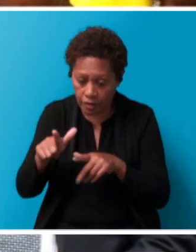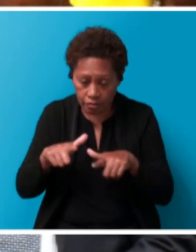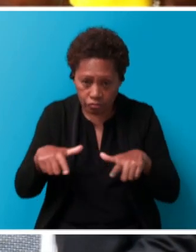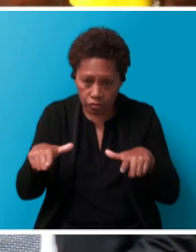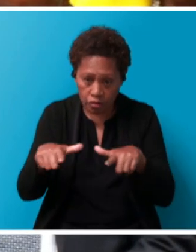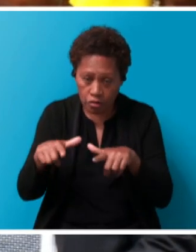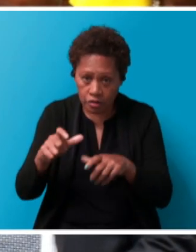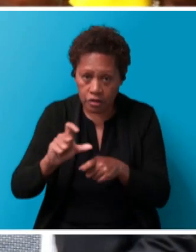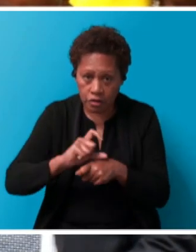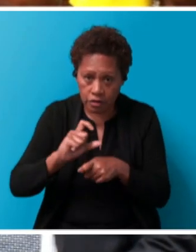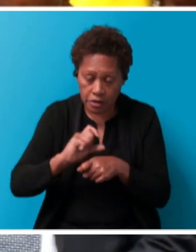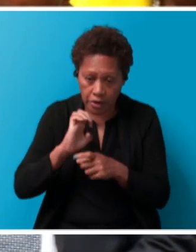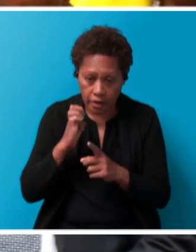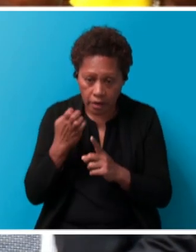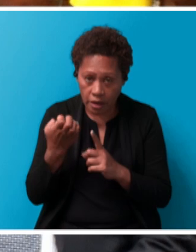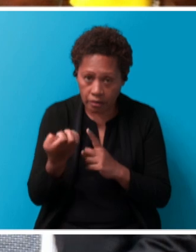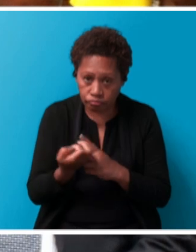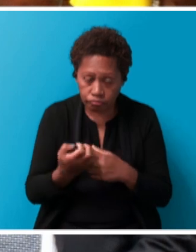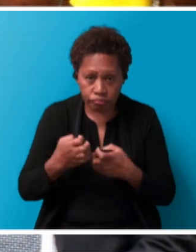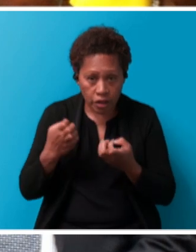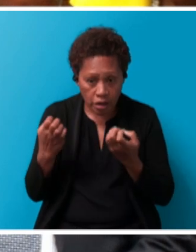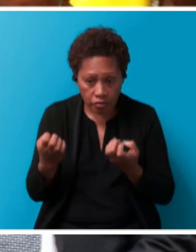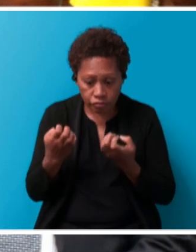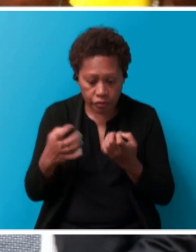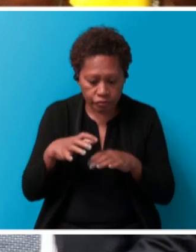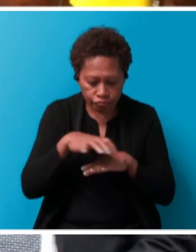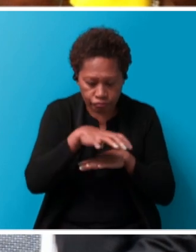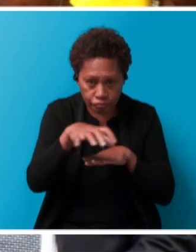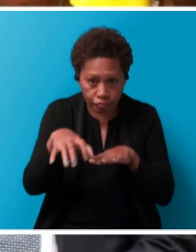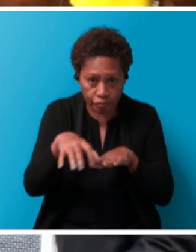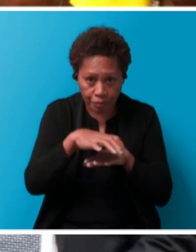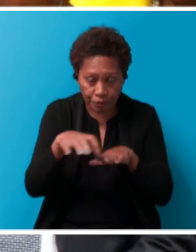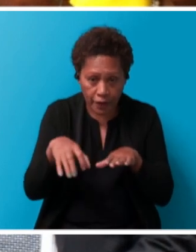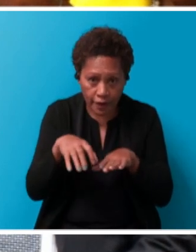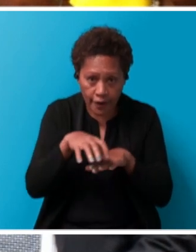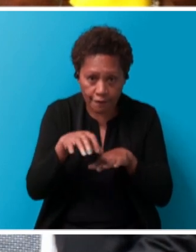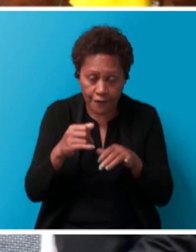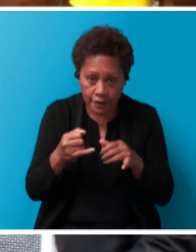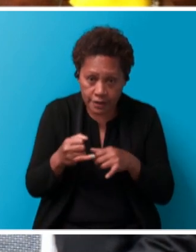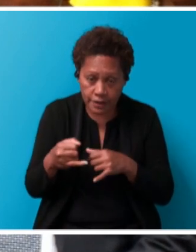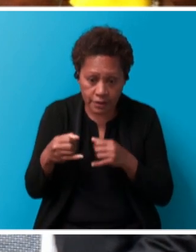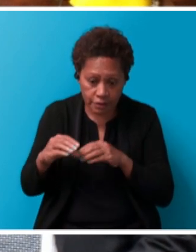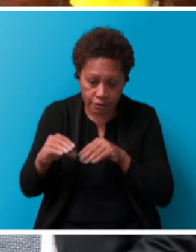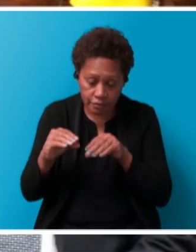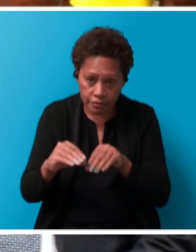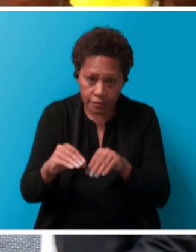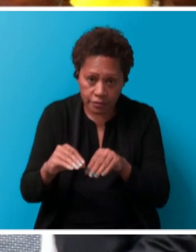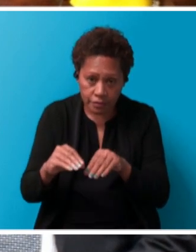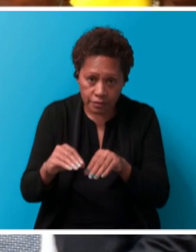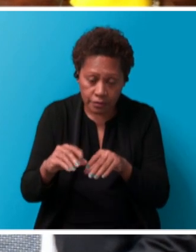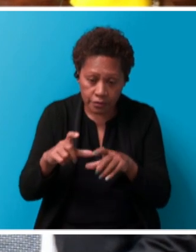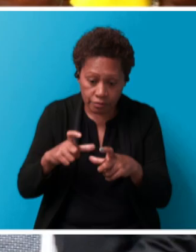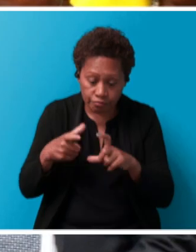an enabling environment to encourage private sector investment, improving Fiji's access to climate finance. Mr.